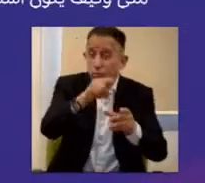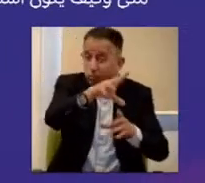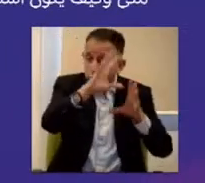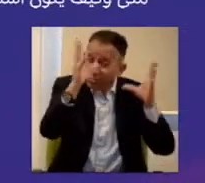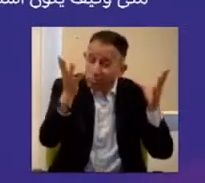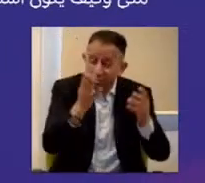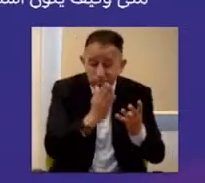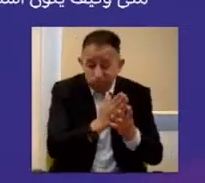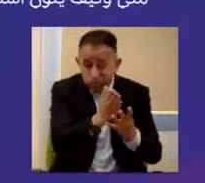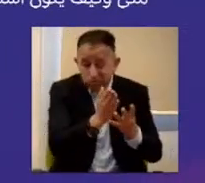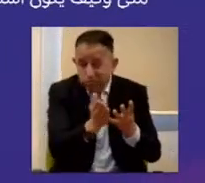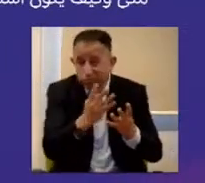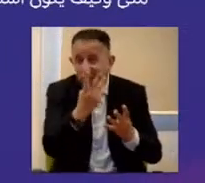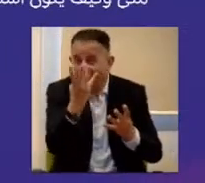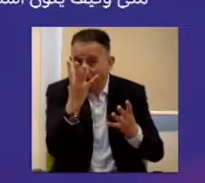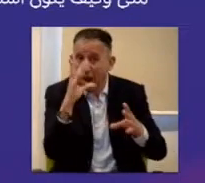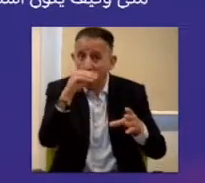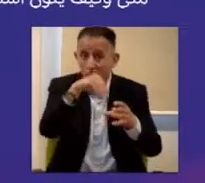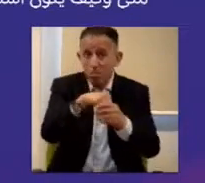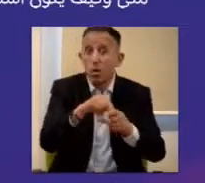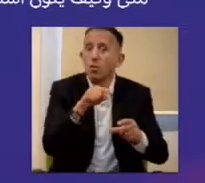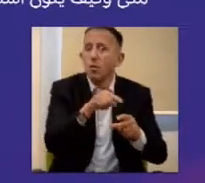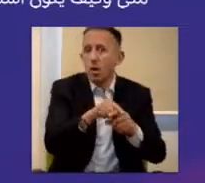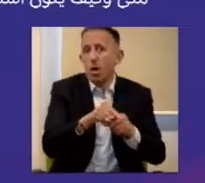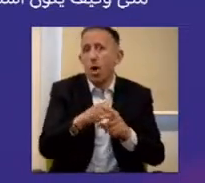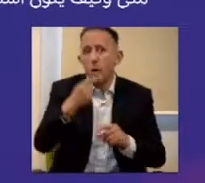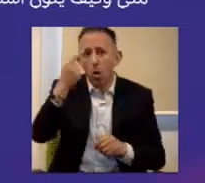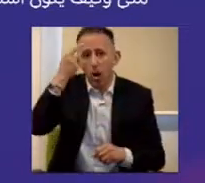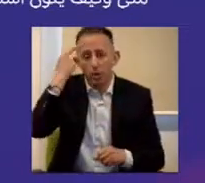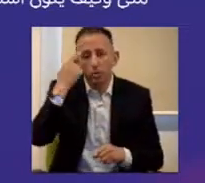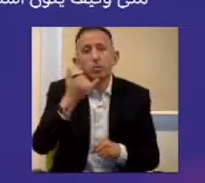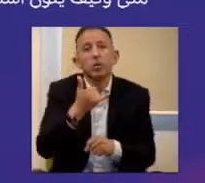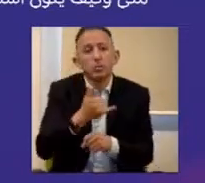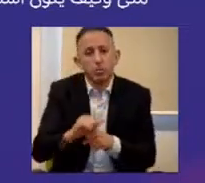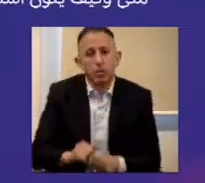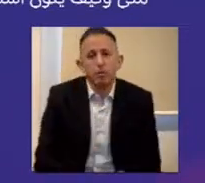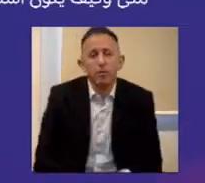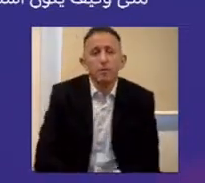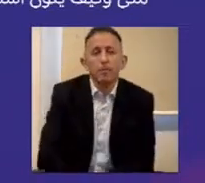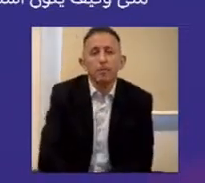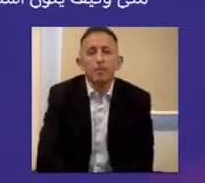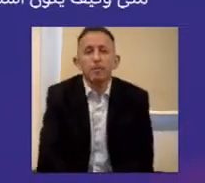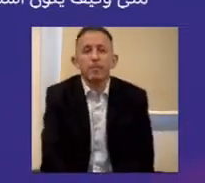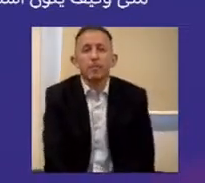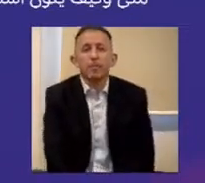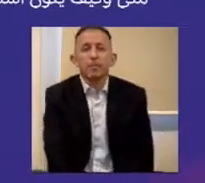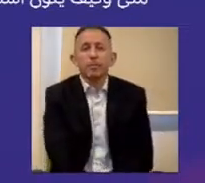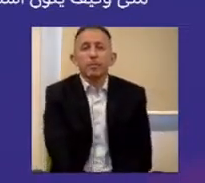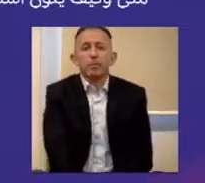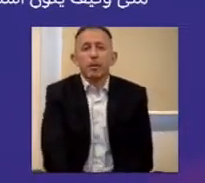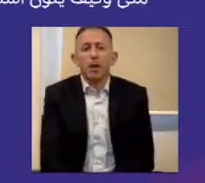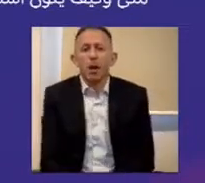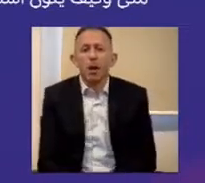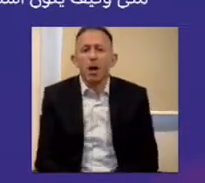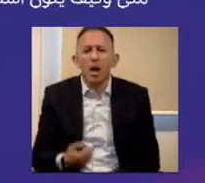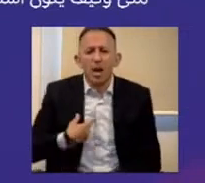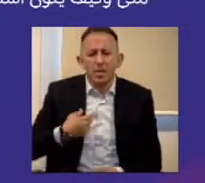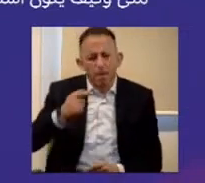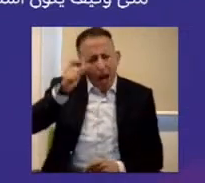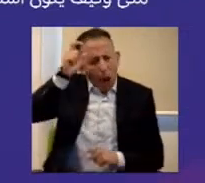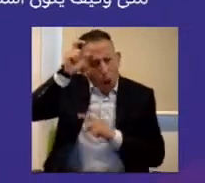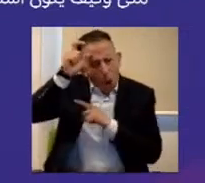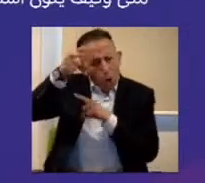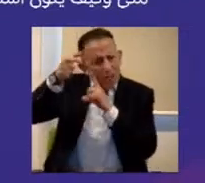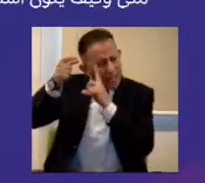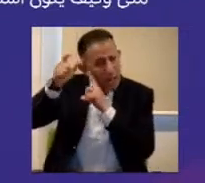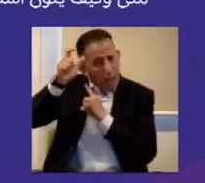these integrations. So what are AI methods for doing so? These methods, I summarize them to four